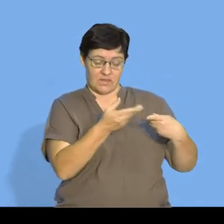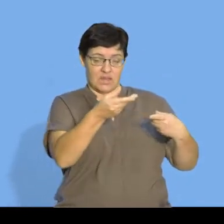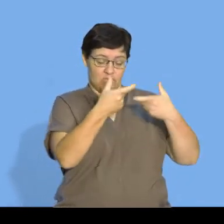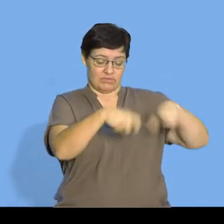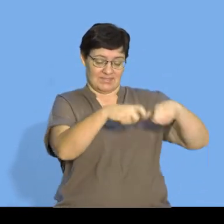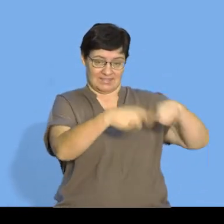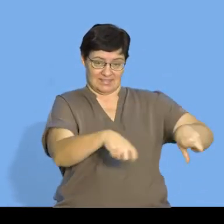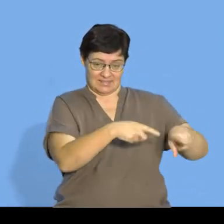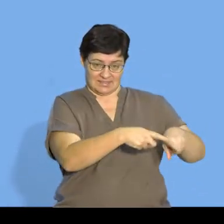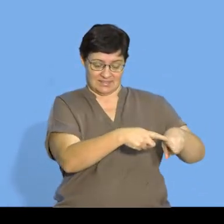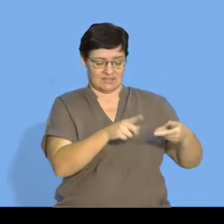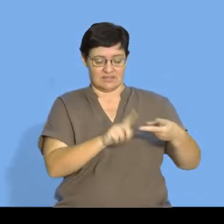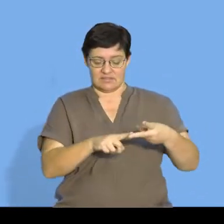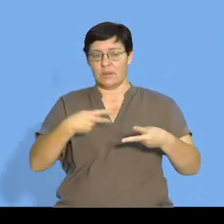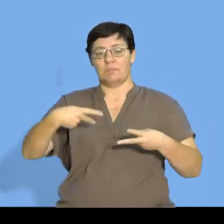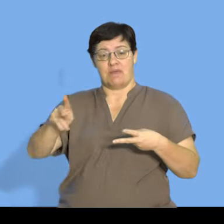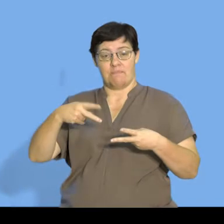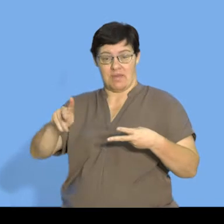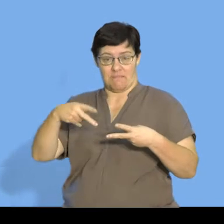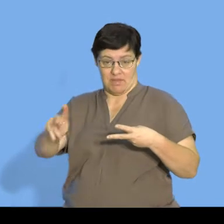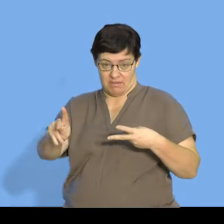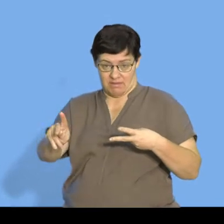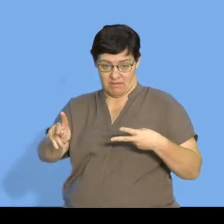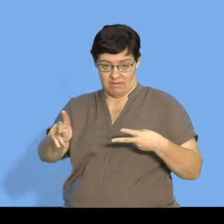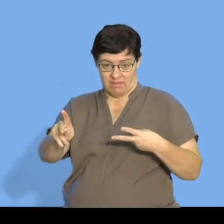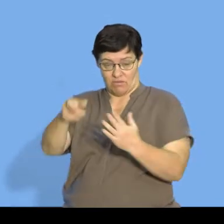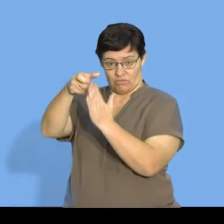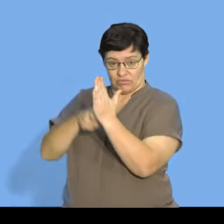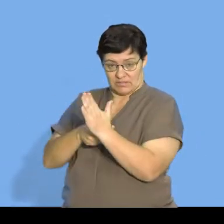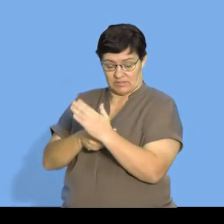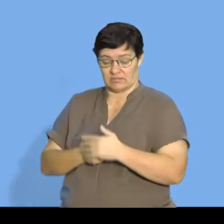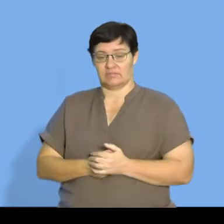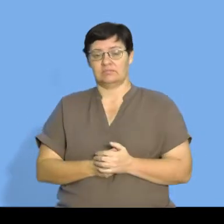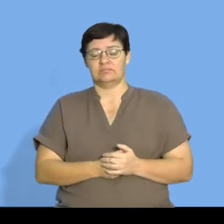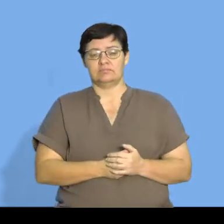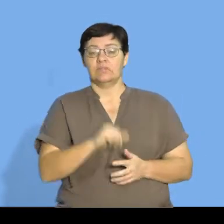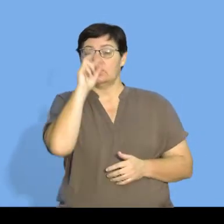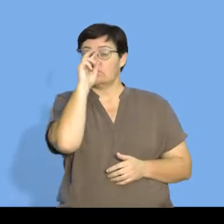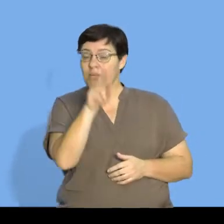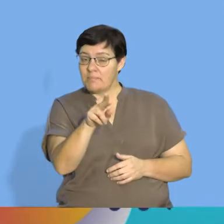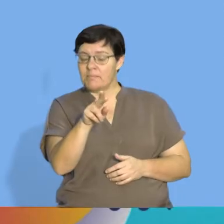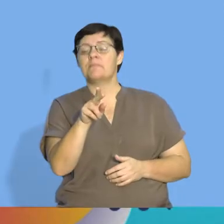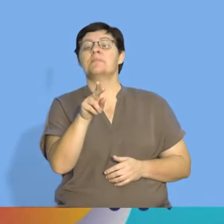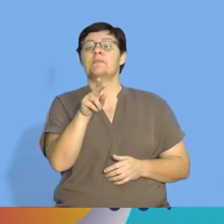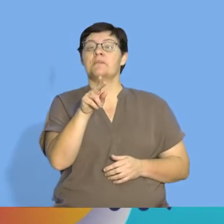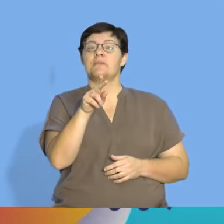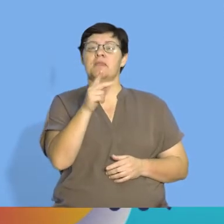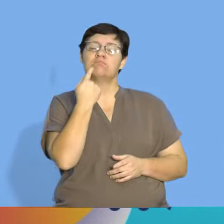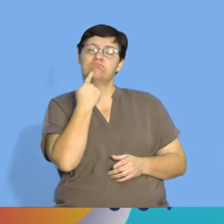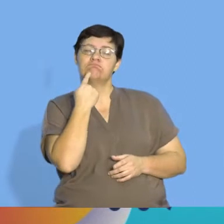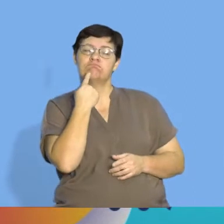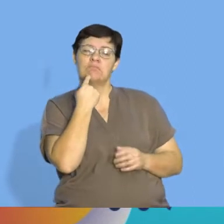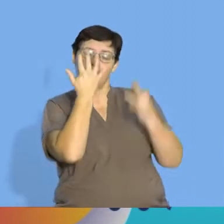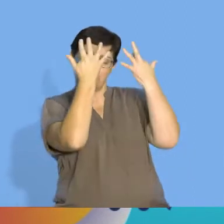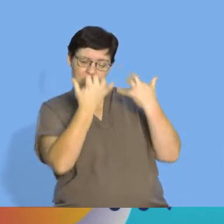receipts and your payments, right? So, what do you remember? When you're doing budgets, you think